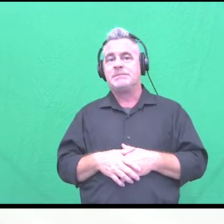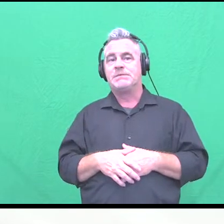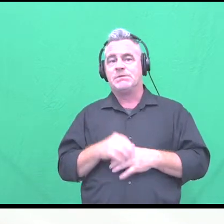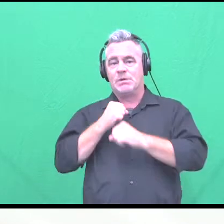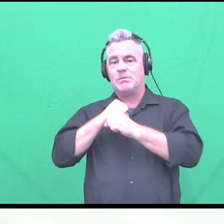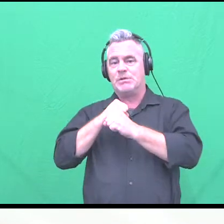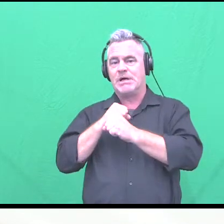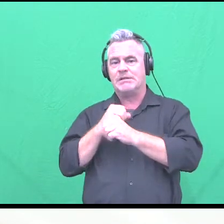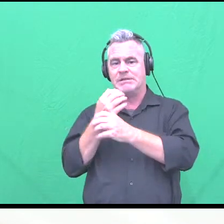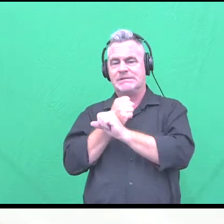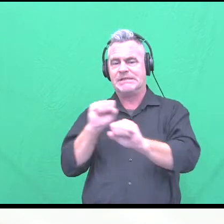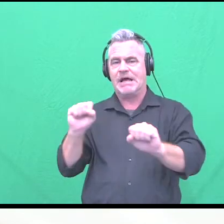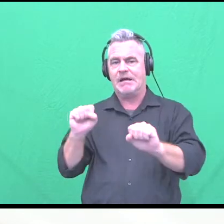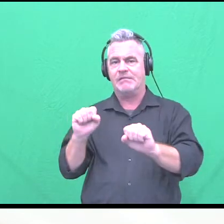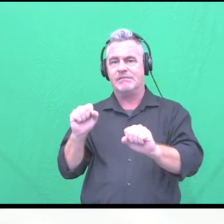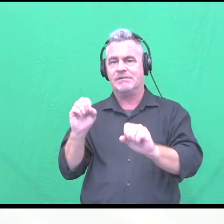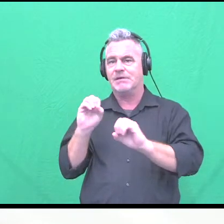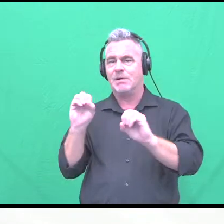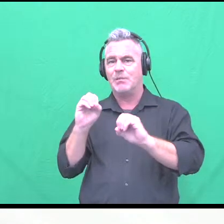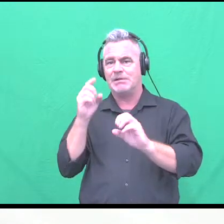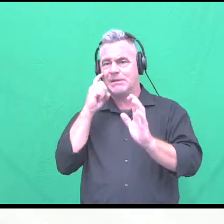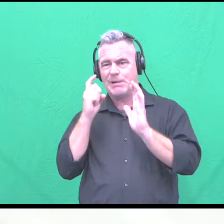really something I don't think anybody's going to notice.